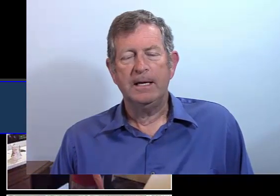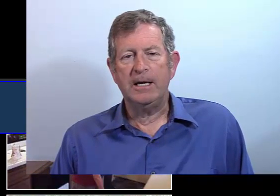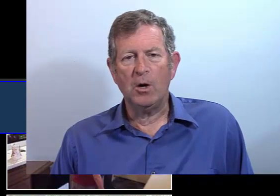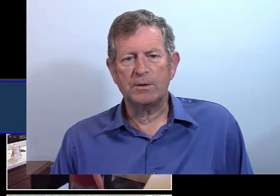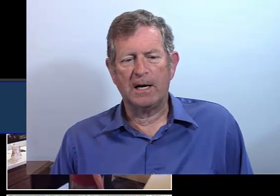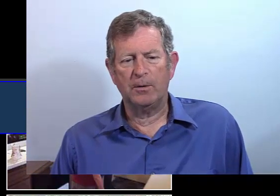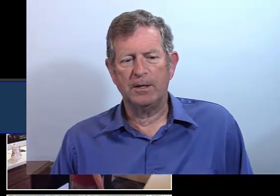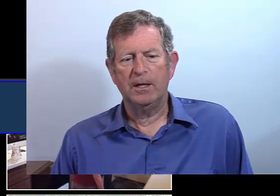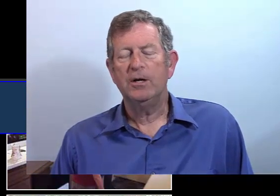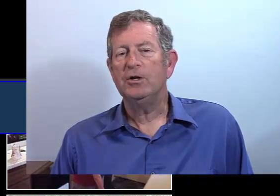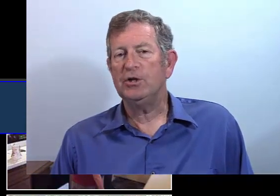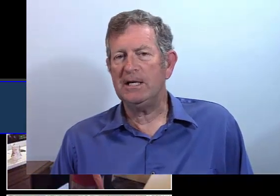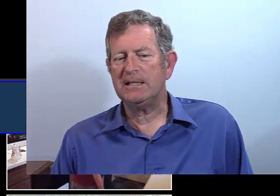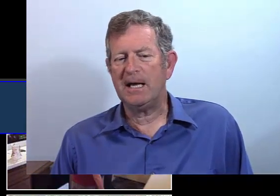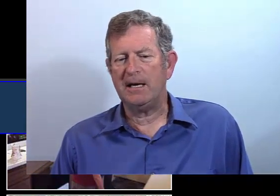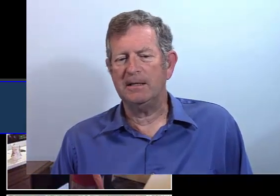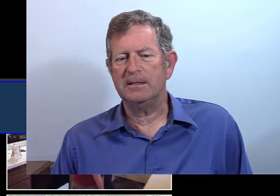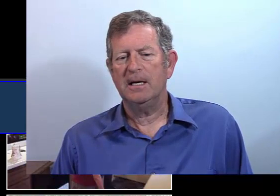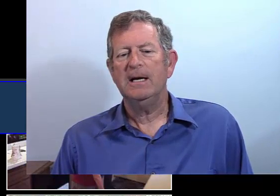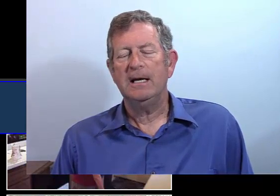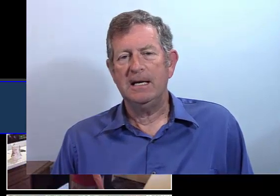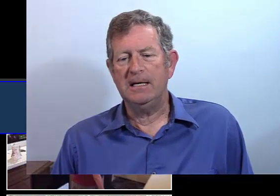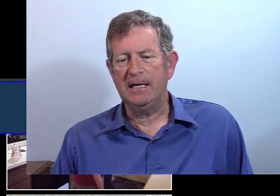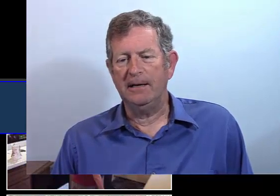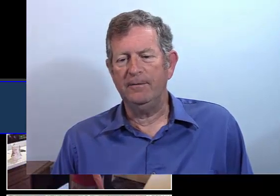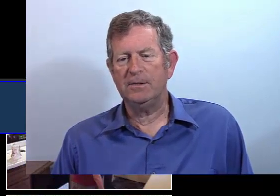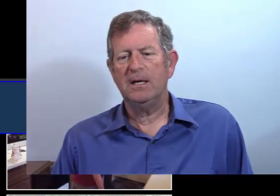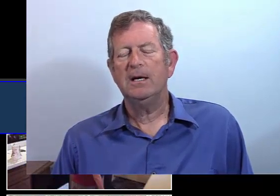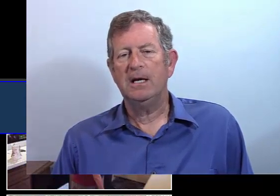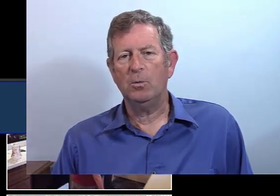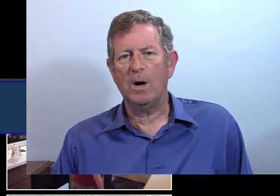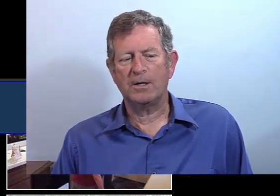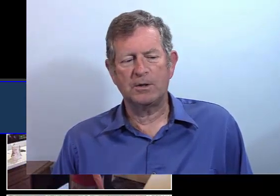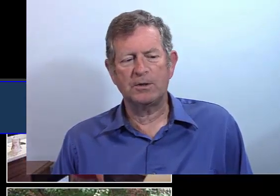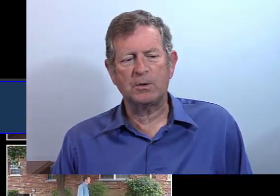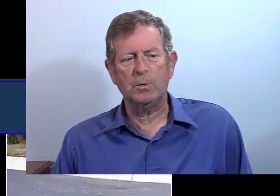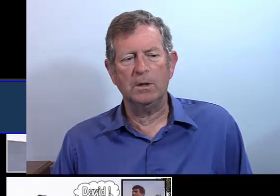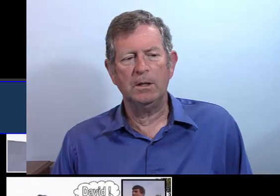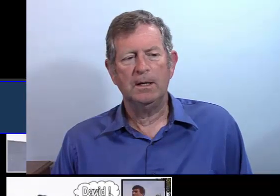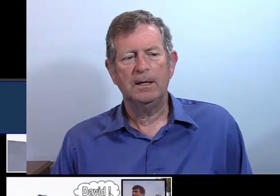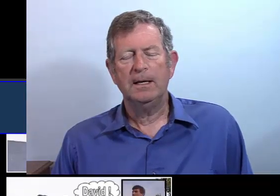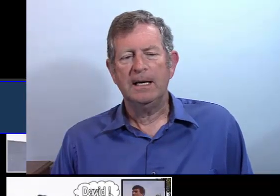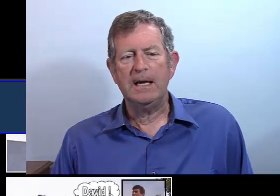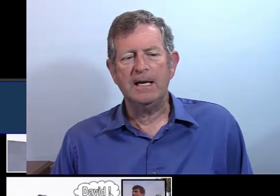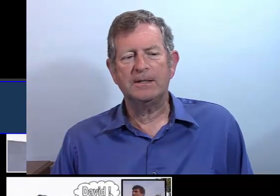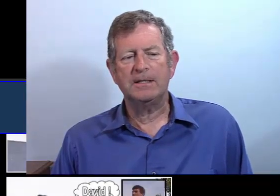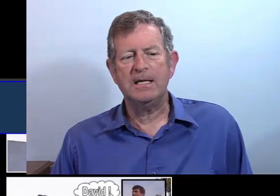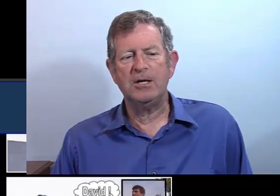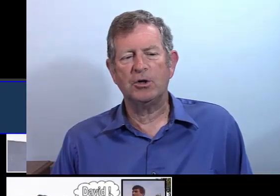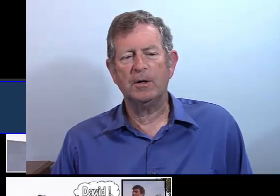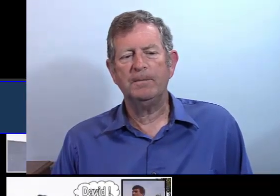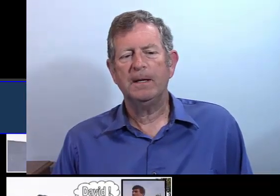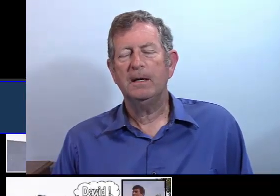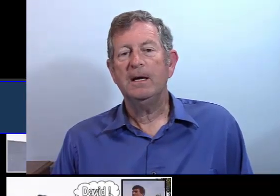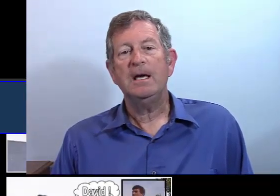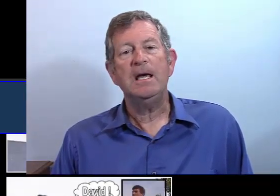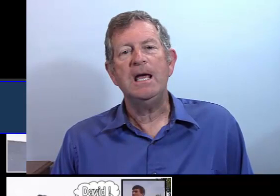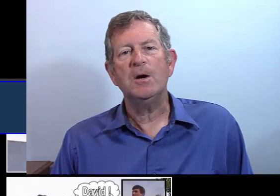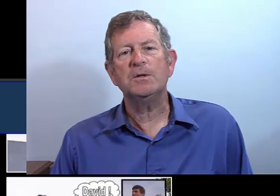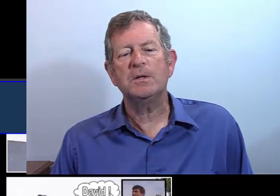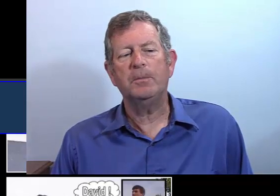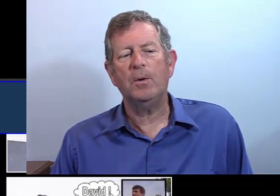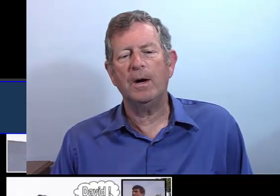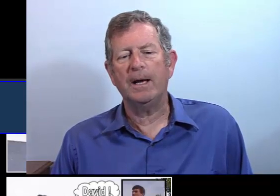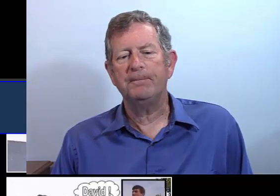door. He goes out. She stays. He leaves. He walks to school. He is a teacher.